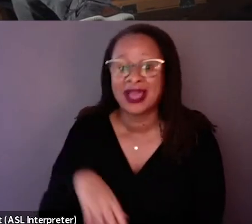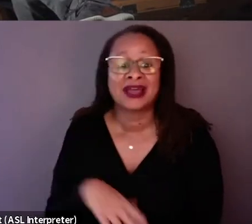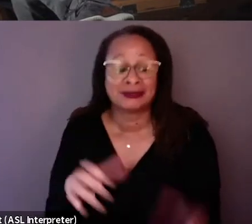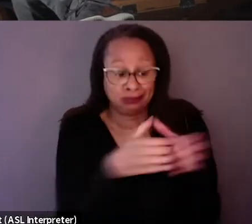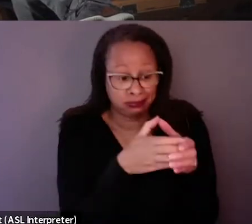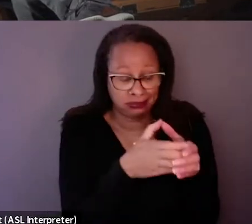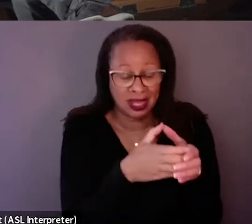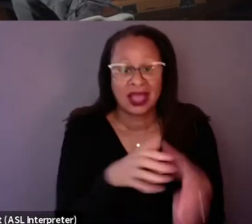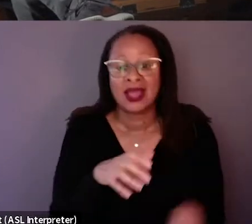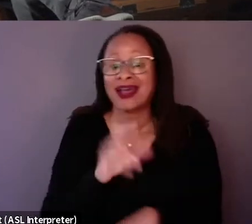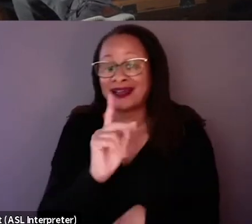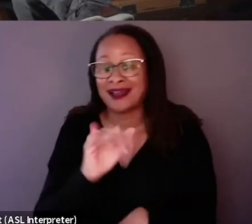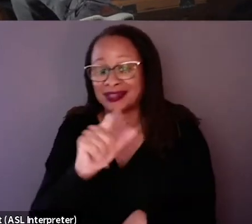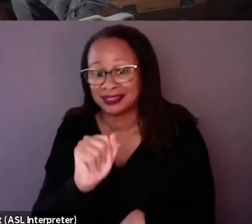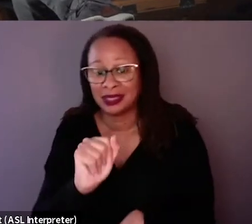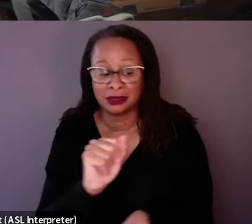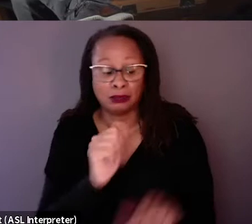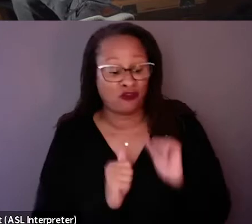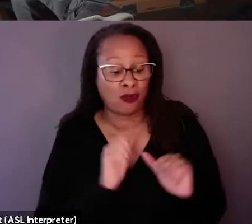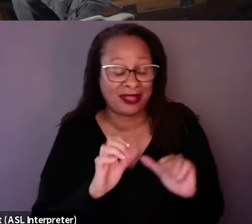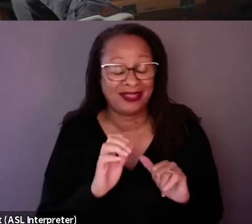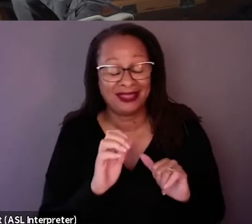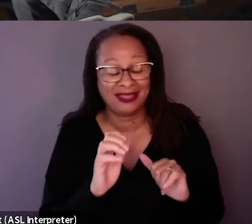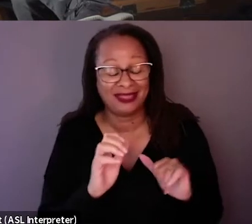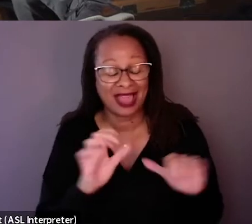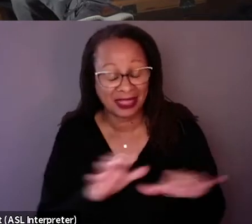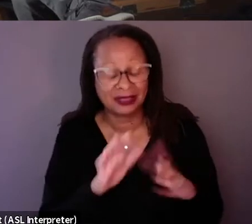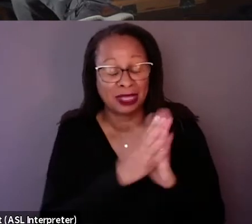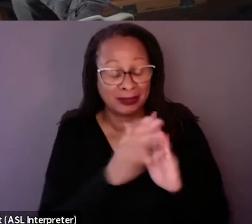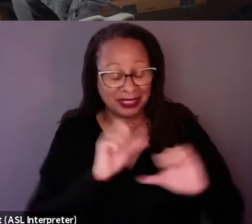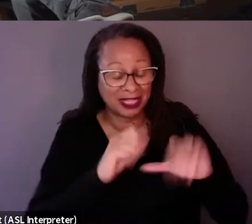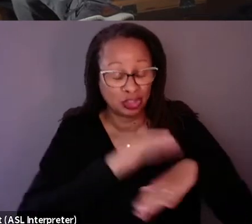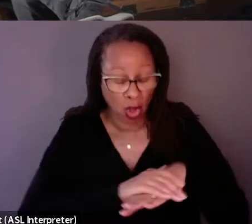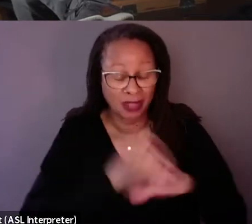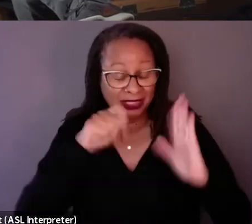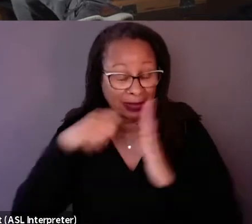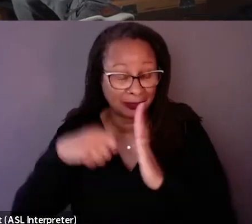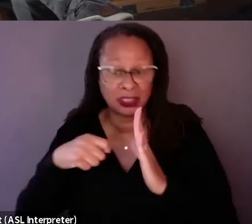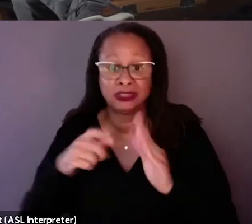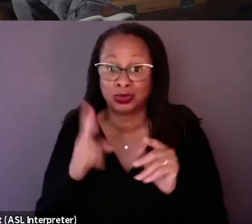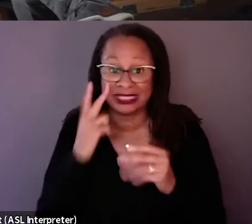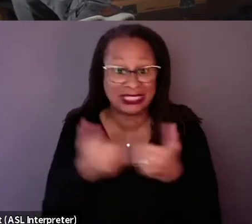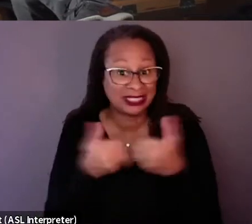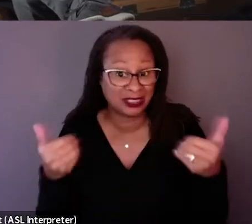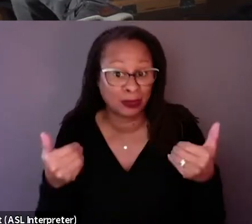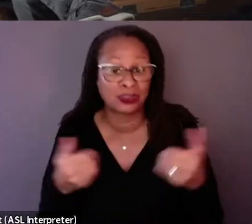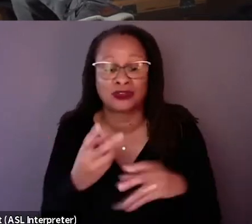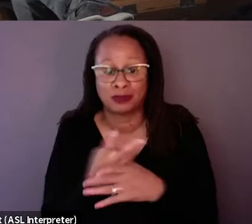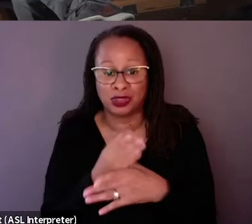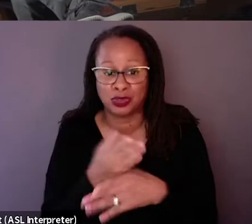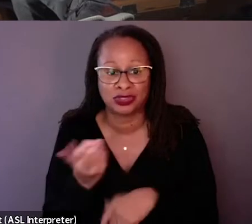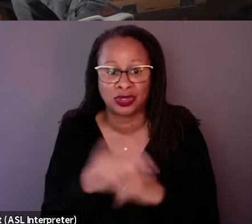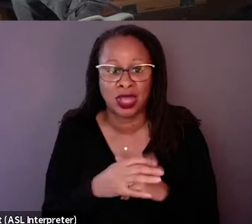people performing the act of being scientists on a camera. And you know, there's kind of a distinction between those two things. But I'm wondering, when you're just looking at these